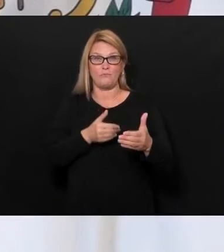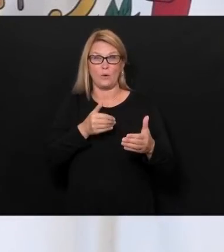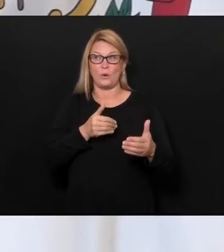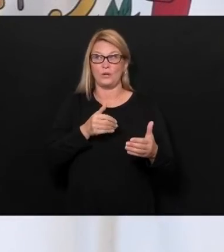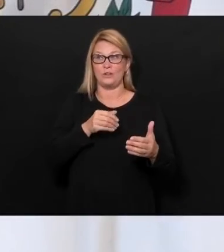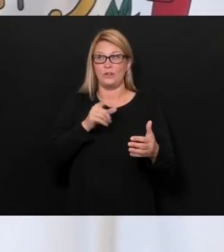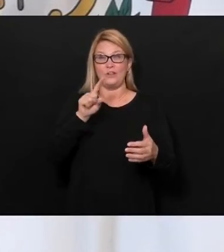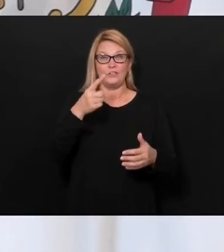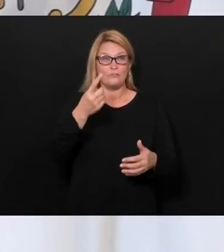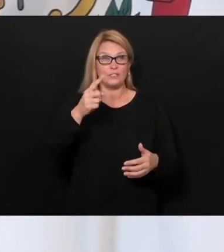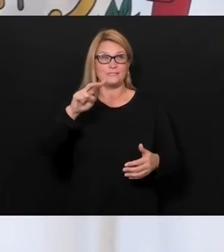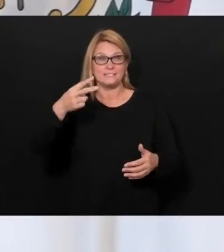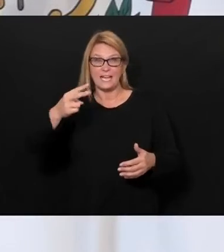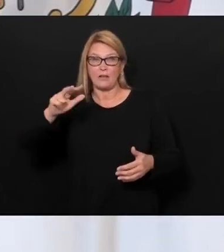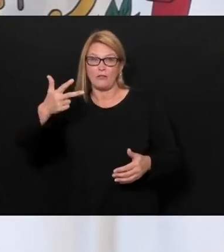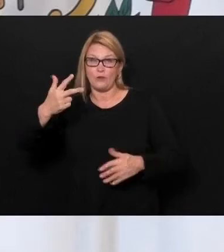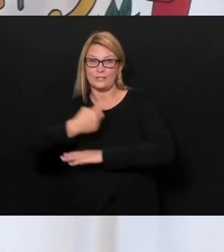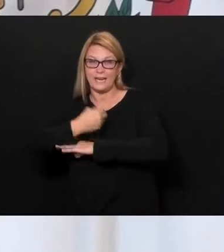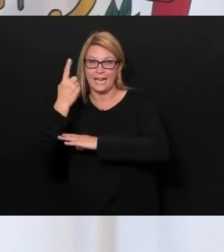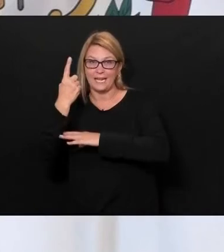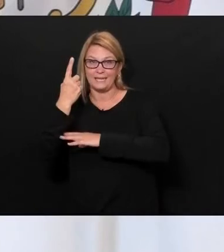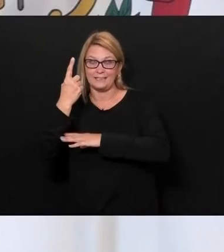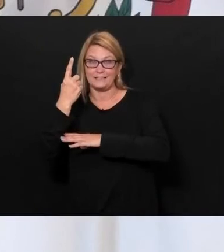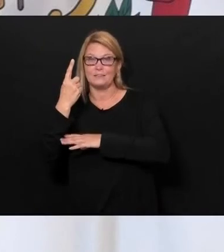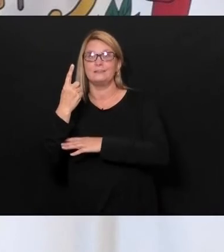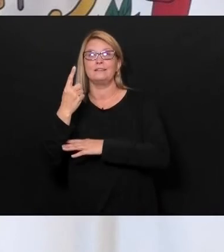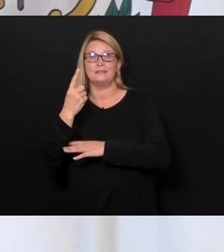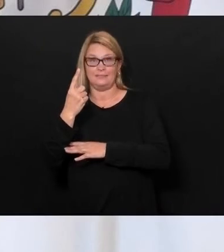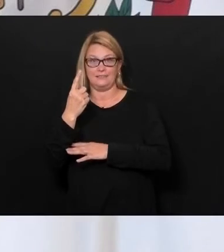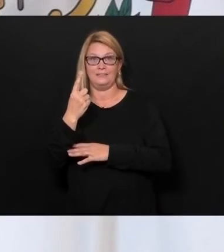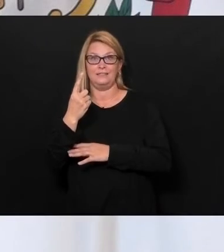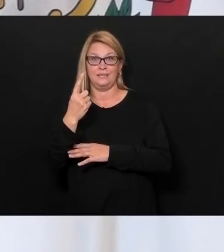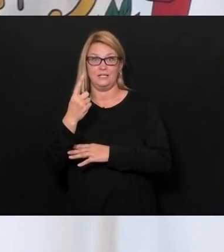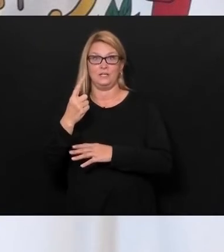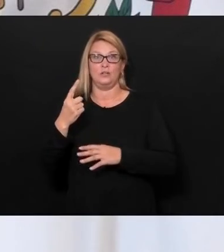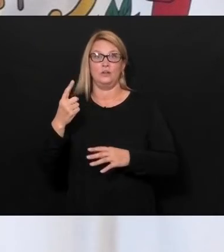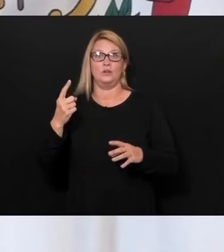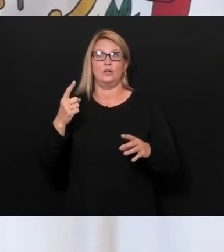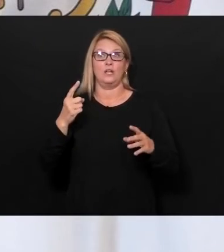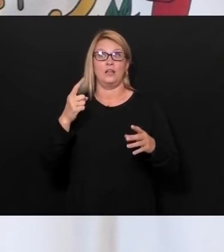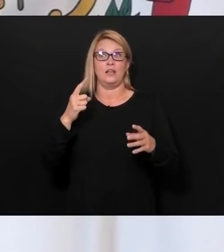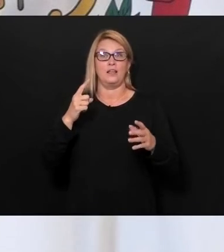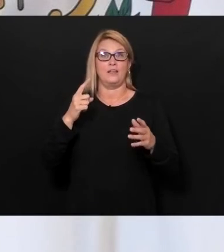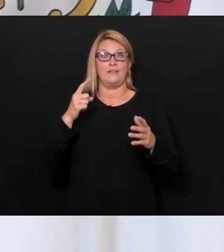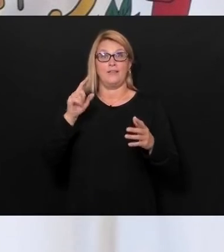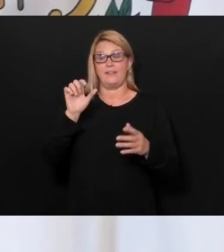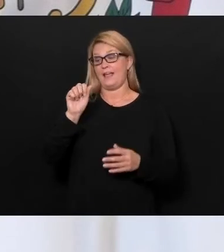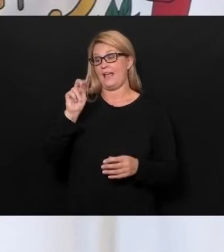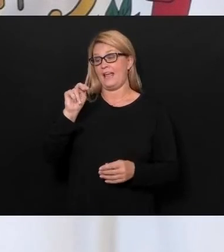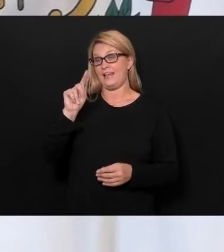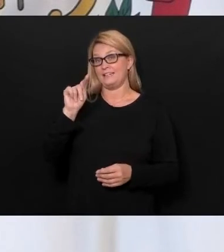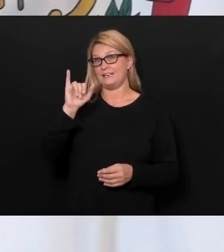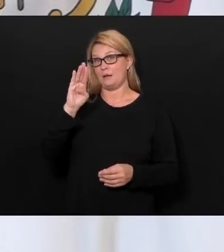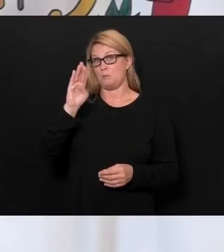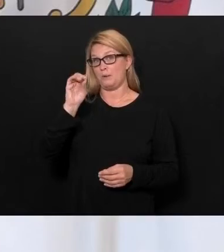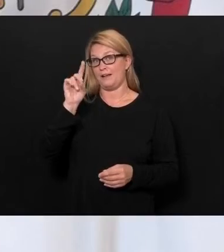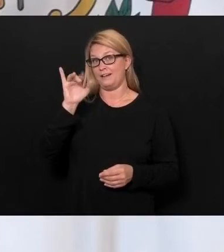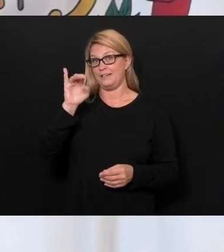in the first 2 or 3 days that you test positive, the antibodies will probably make you